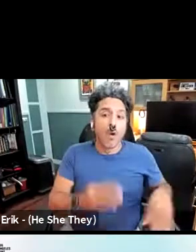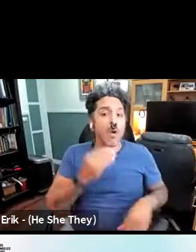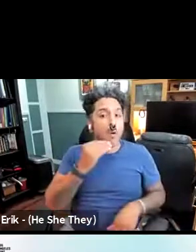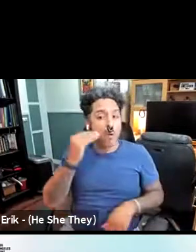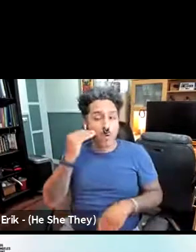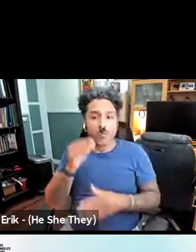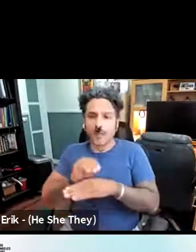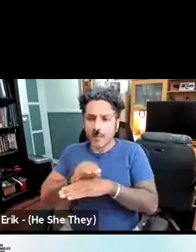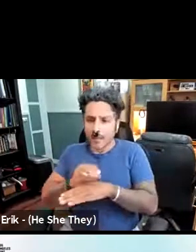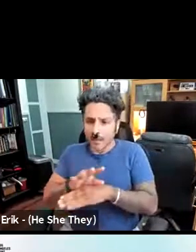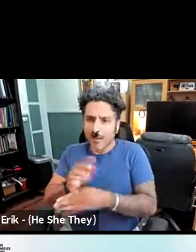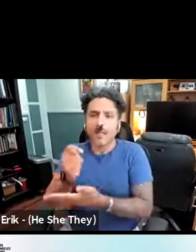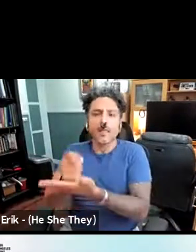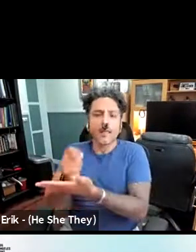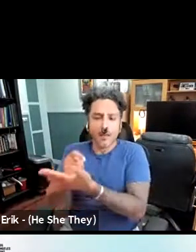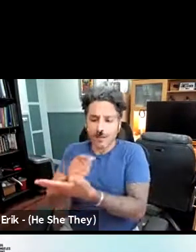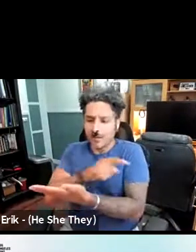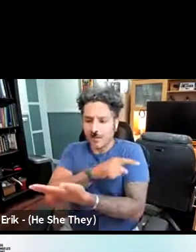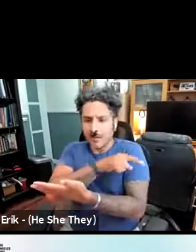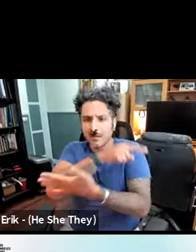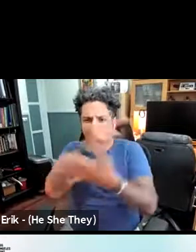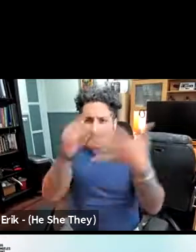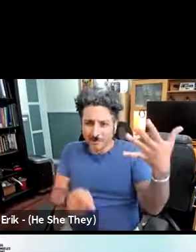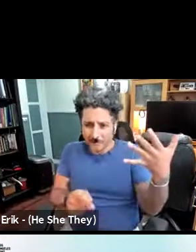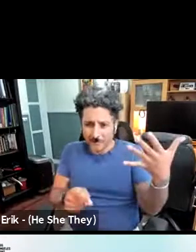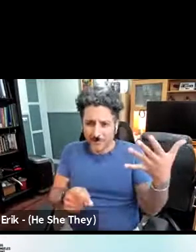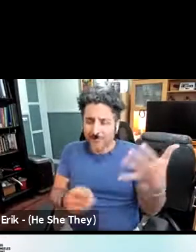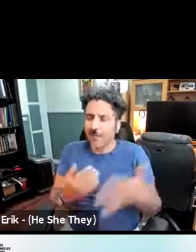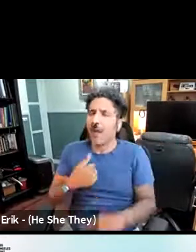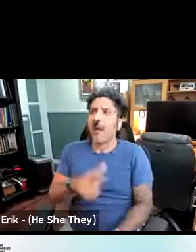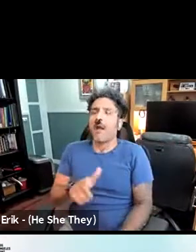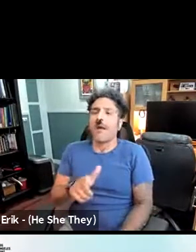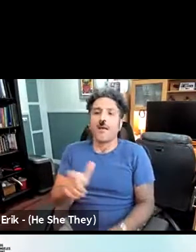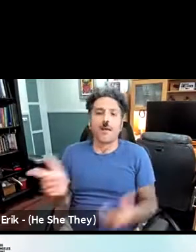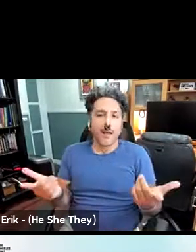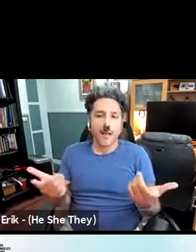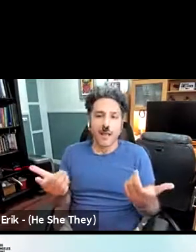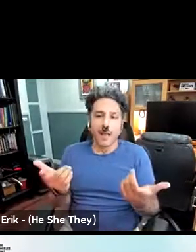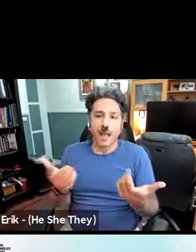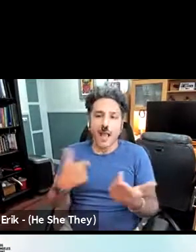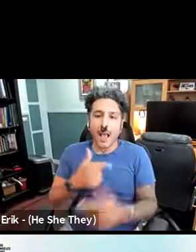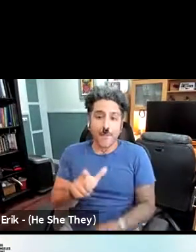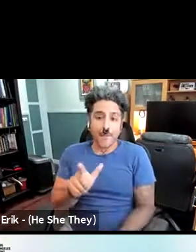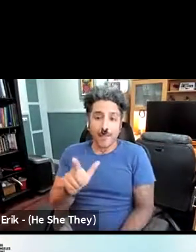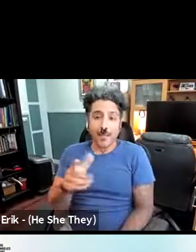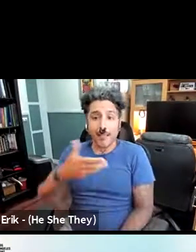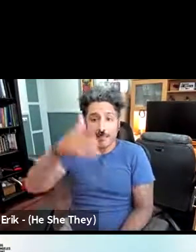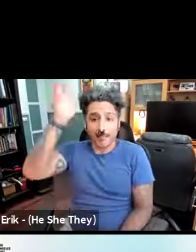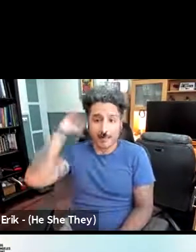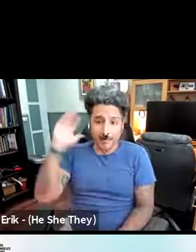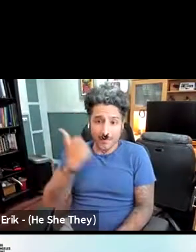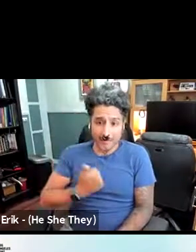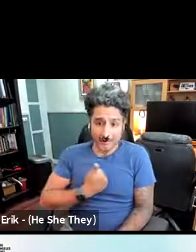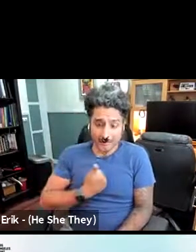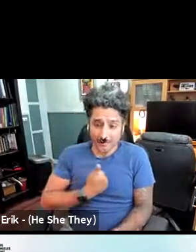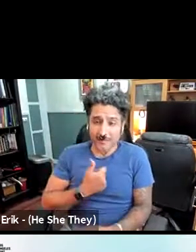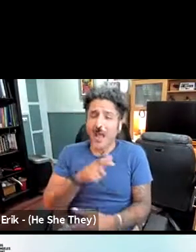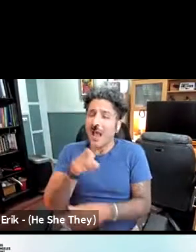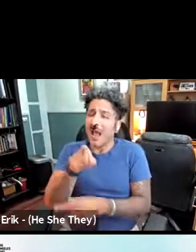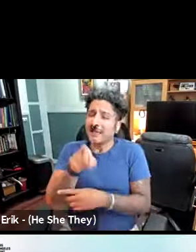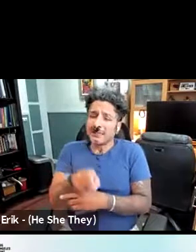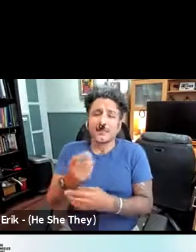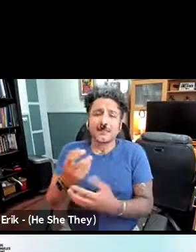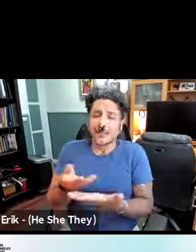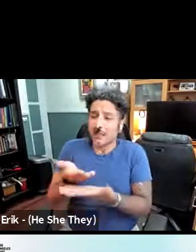Like, I love when people speak life into me. I'm a Leo, but I also recognize that I have material needs that